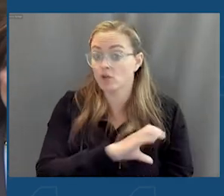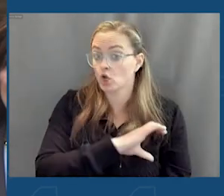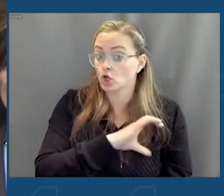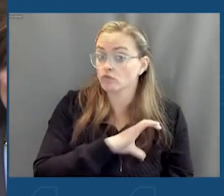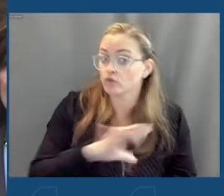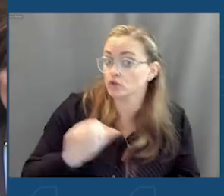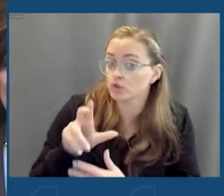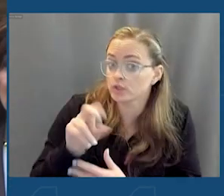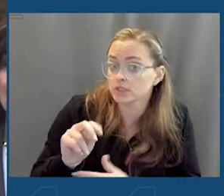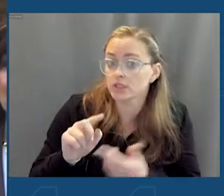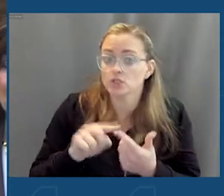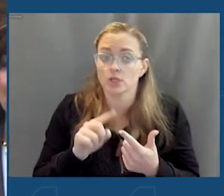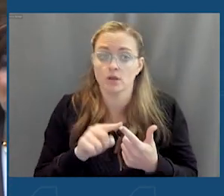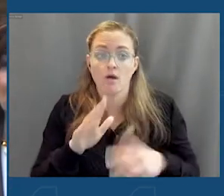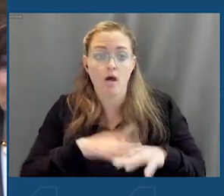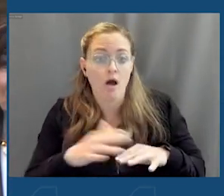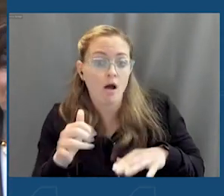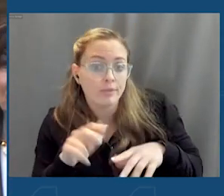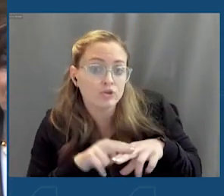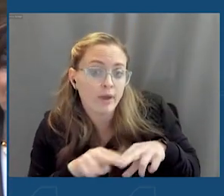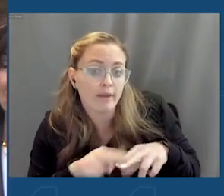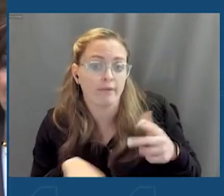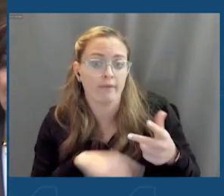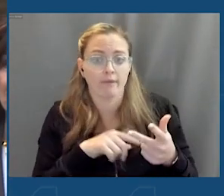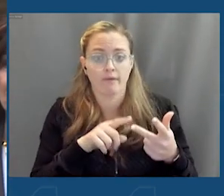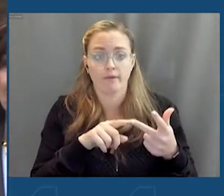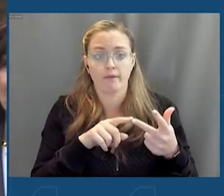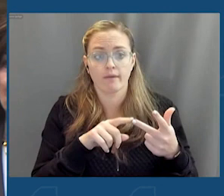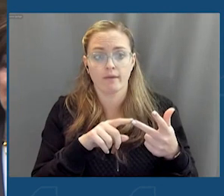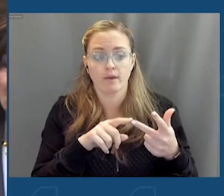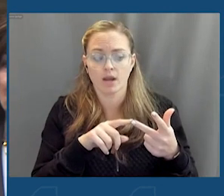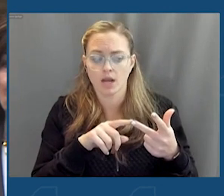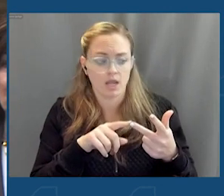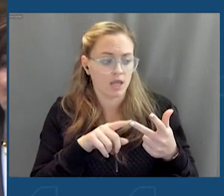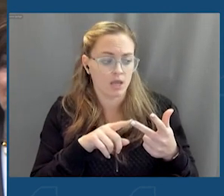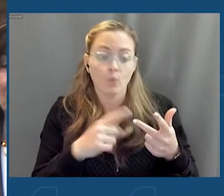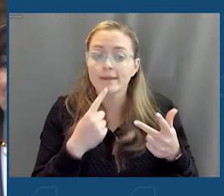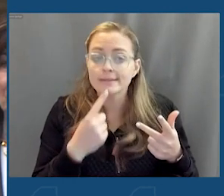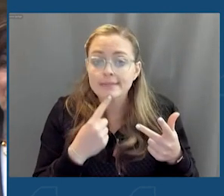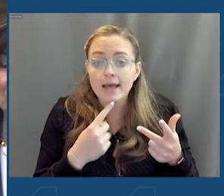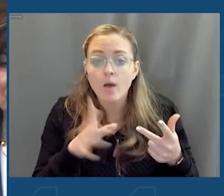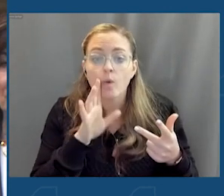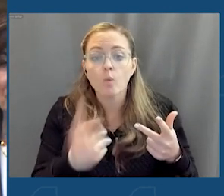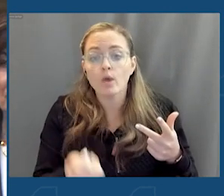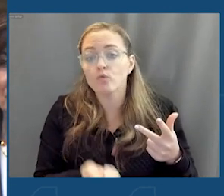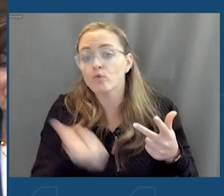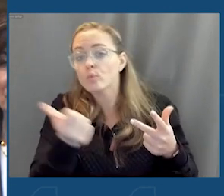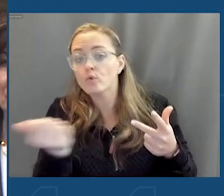station, you have an officer on the train. We went on to say we're going to remove